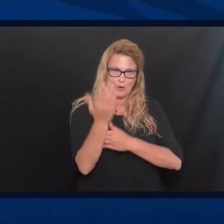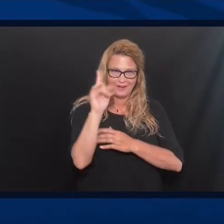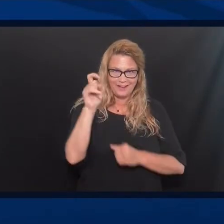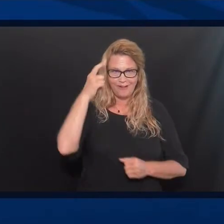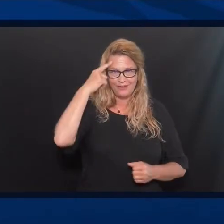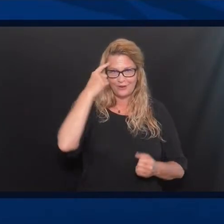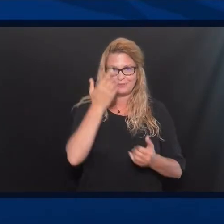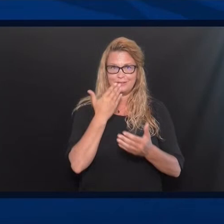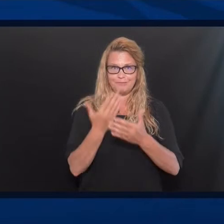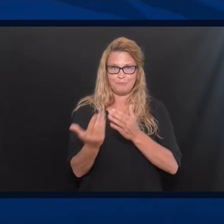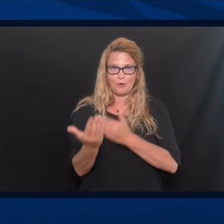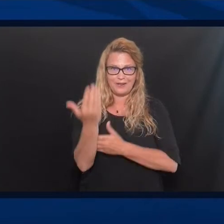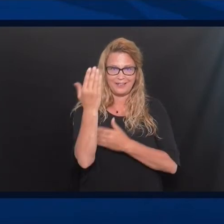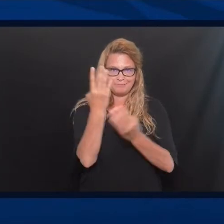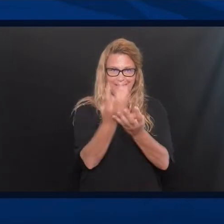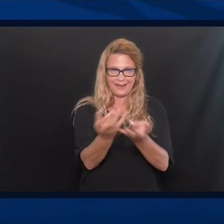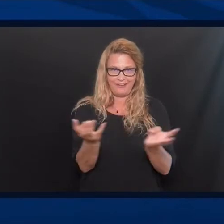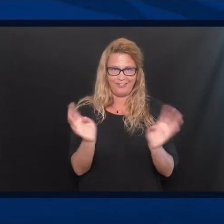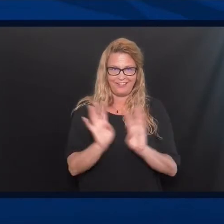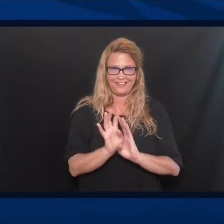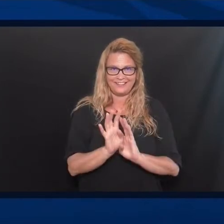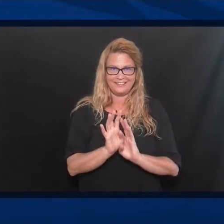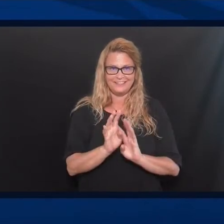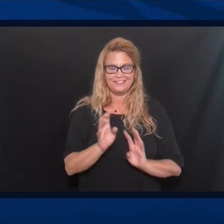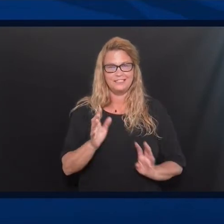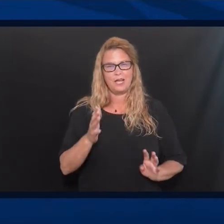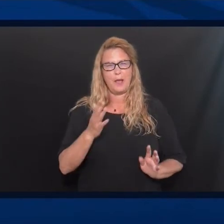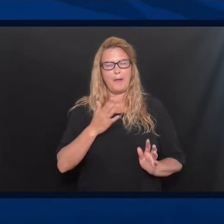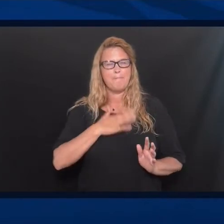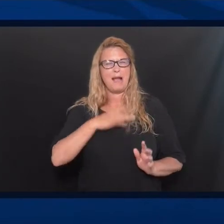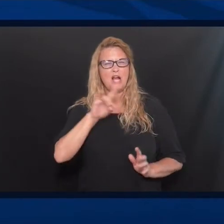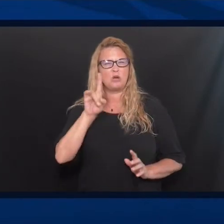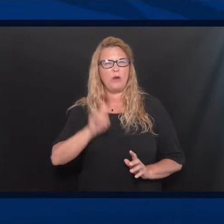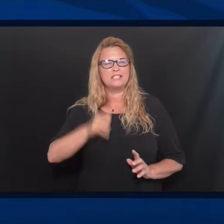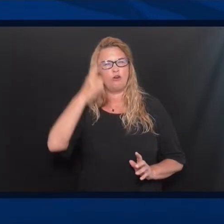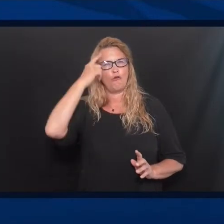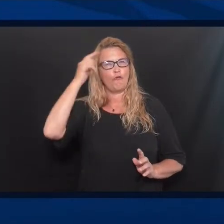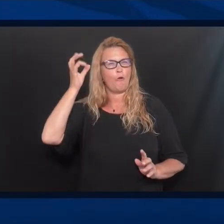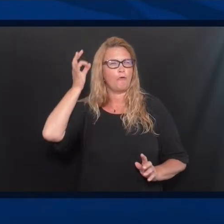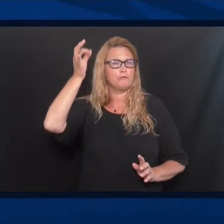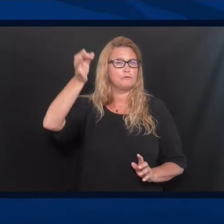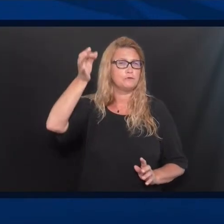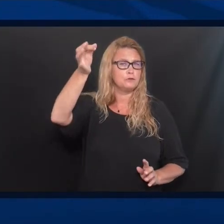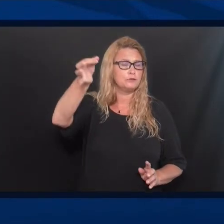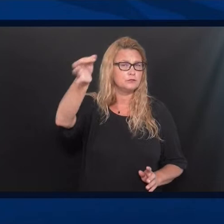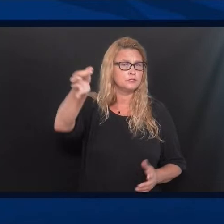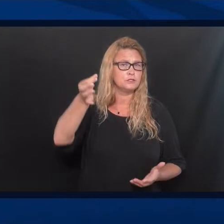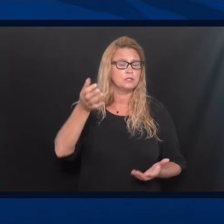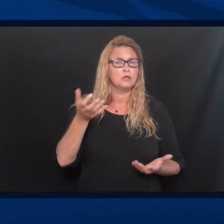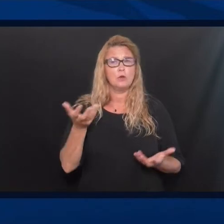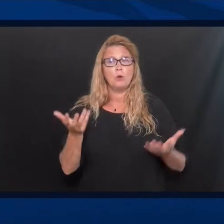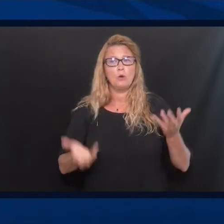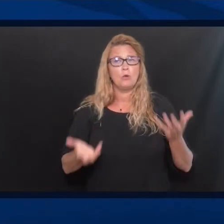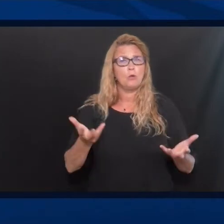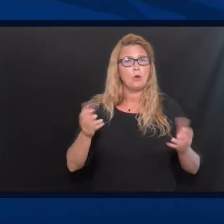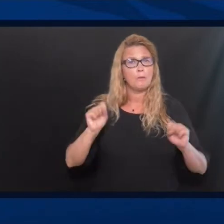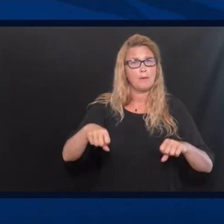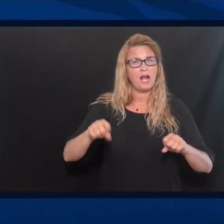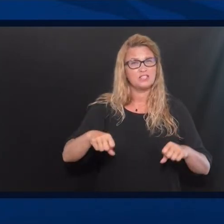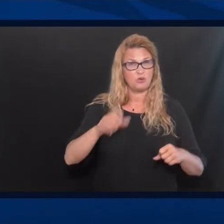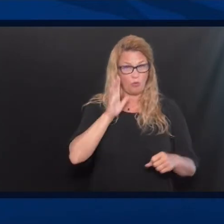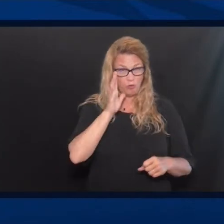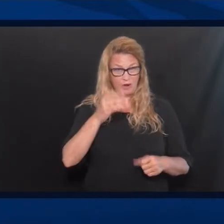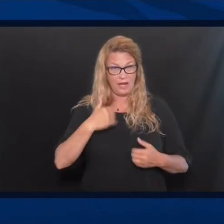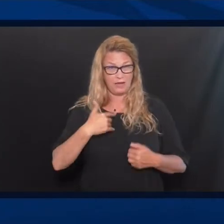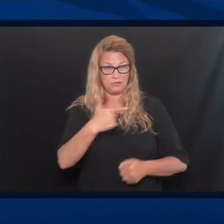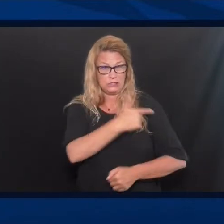and fellow journalists. Mine is more of a long-term question, and it's about the potential that we may need to get booster shots